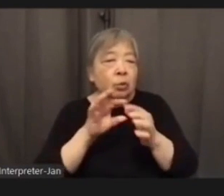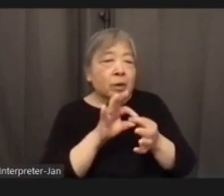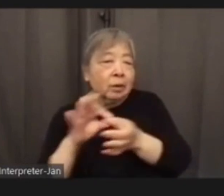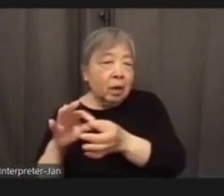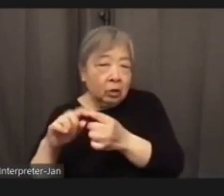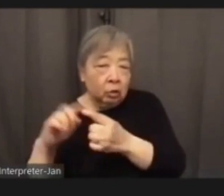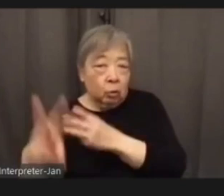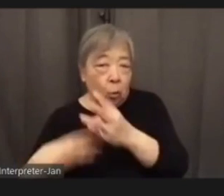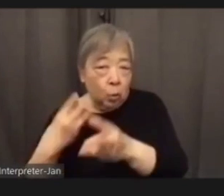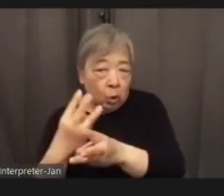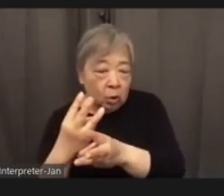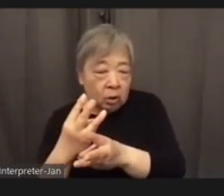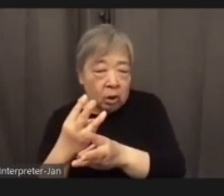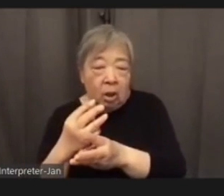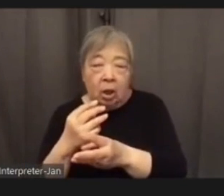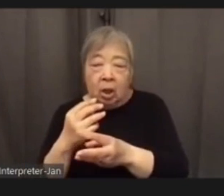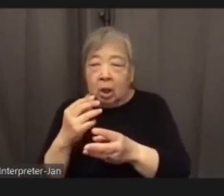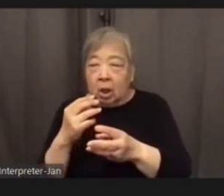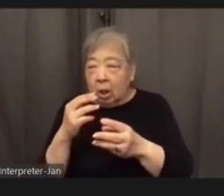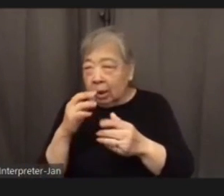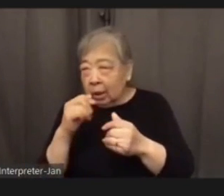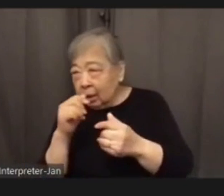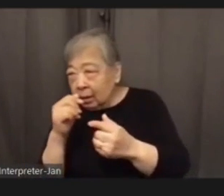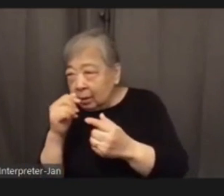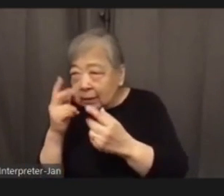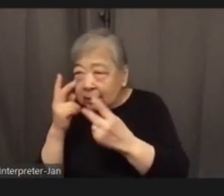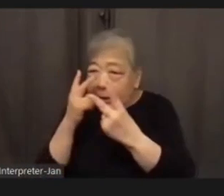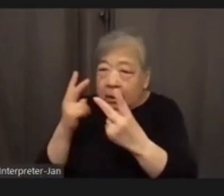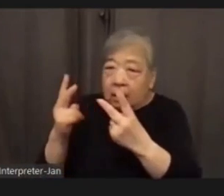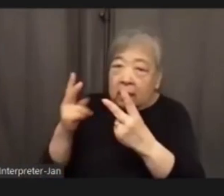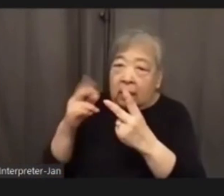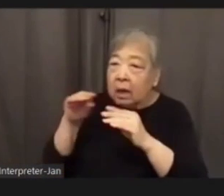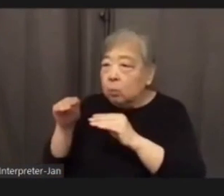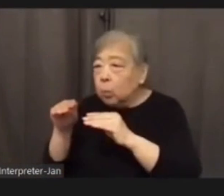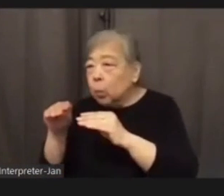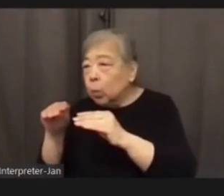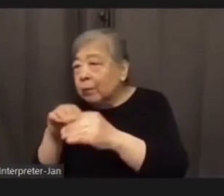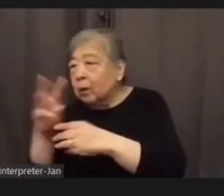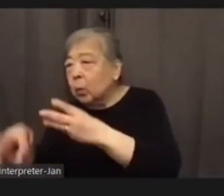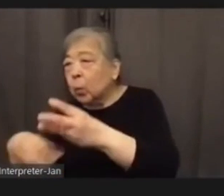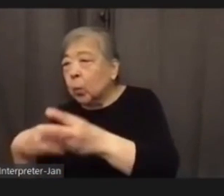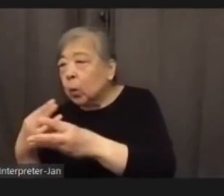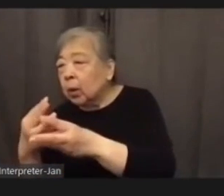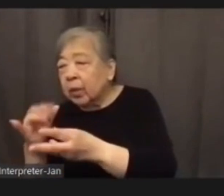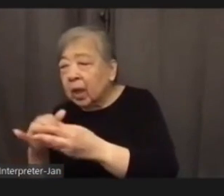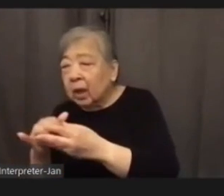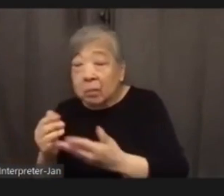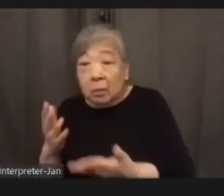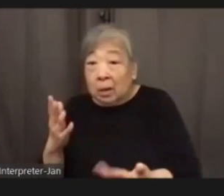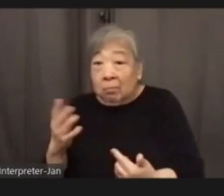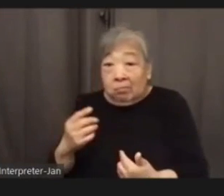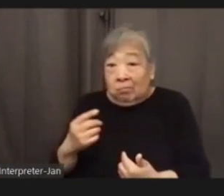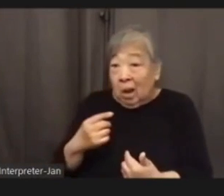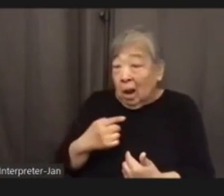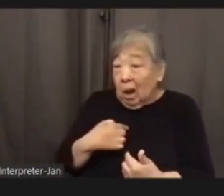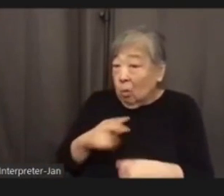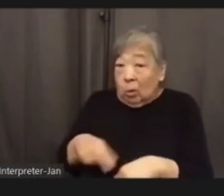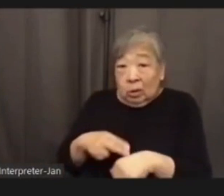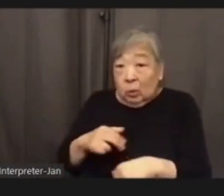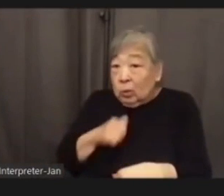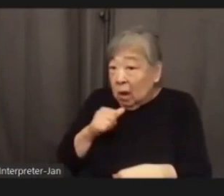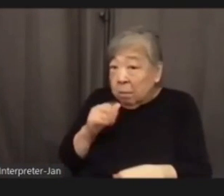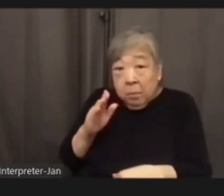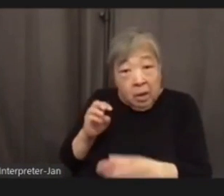of seeing and moving in a world that maybe you wouldn't ordinarily be in. And that's how I sort